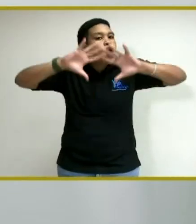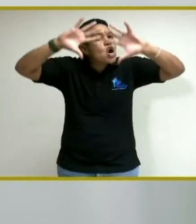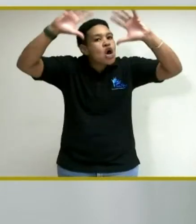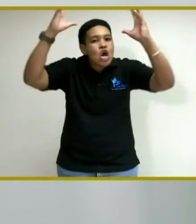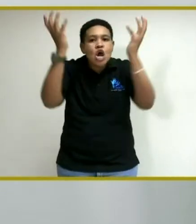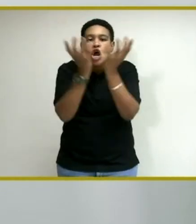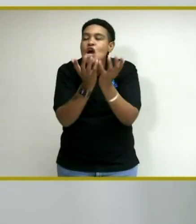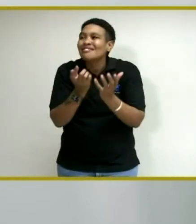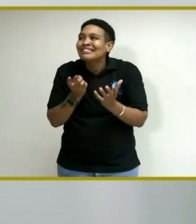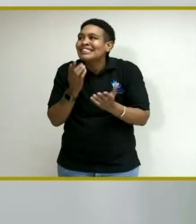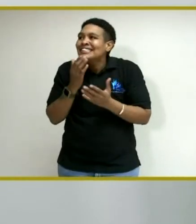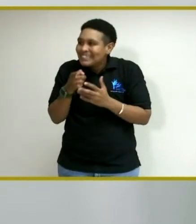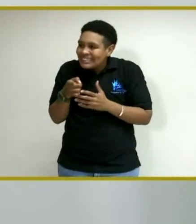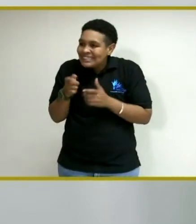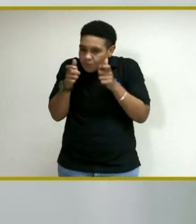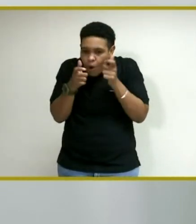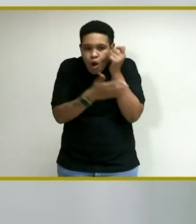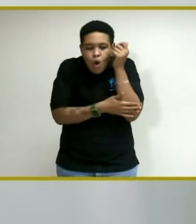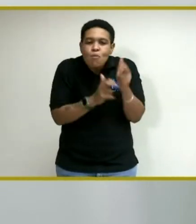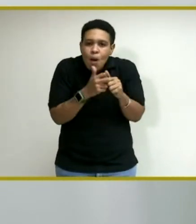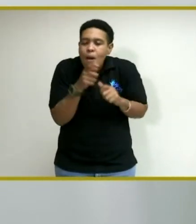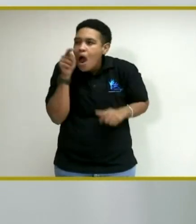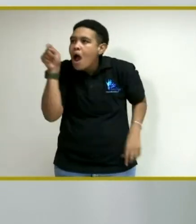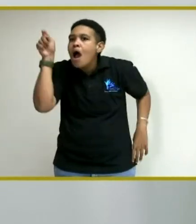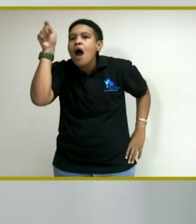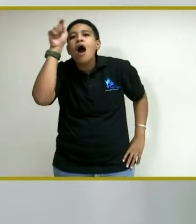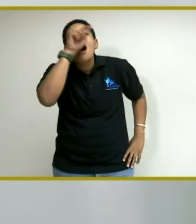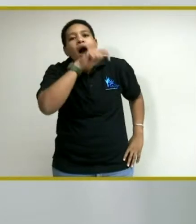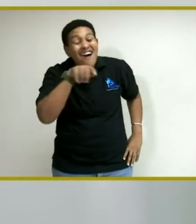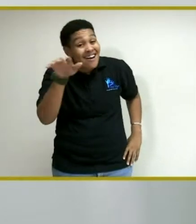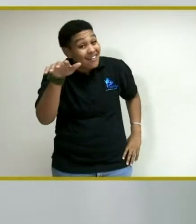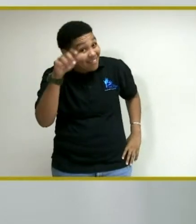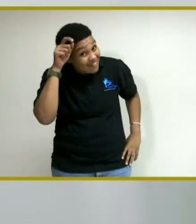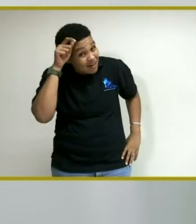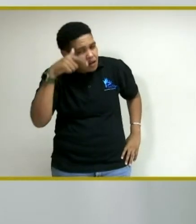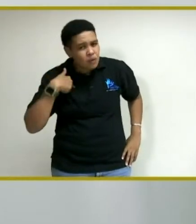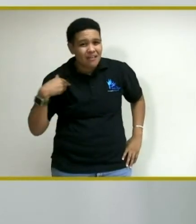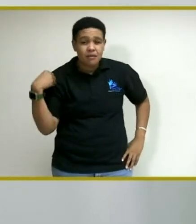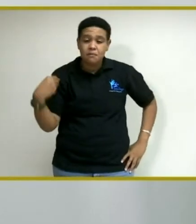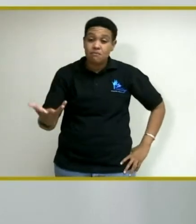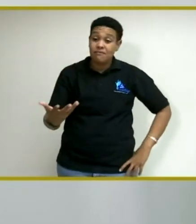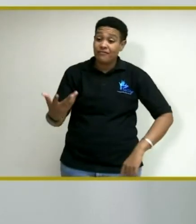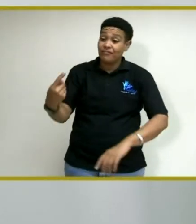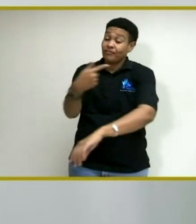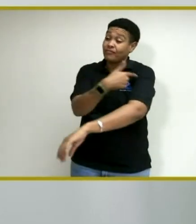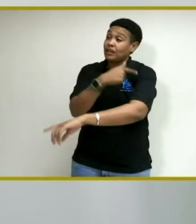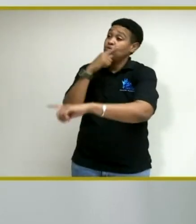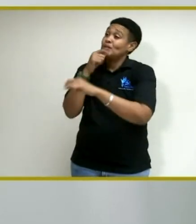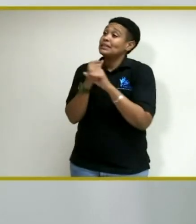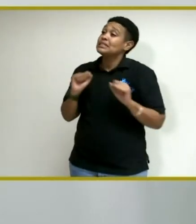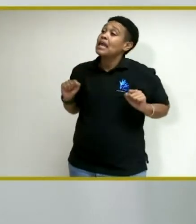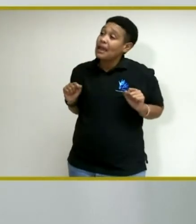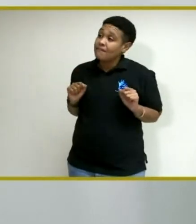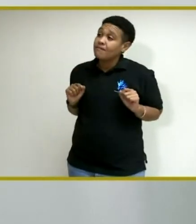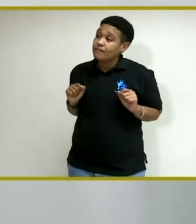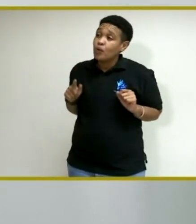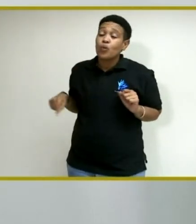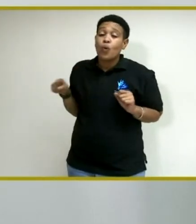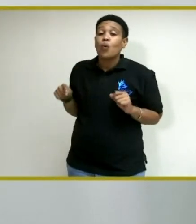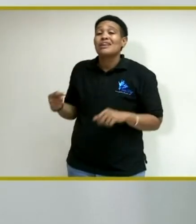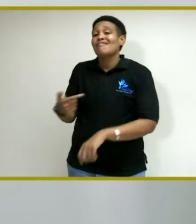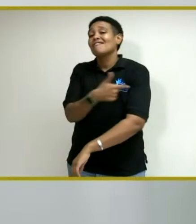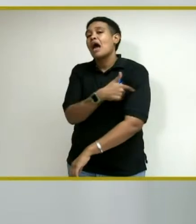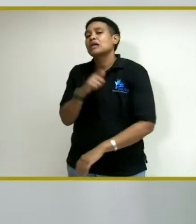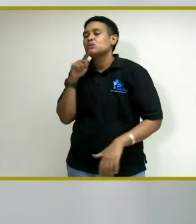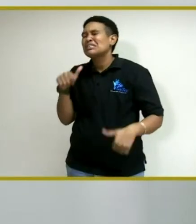have maintained the need to apply vaccines that are safe, and those vaccines are more